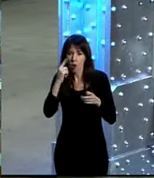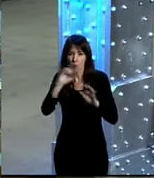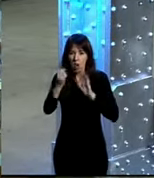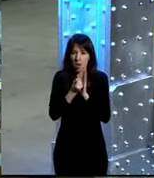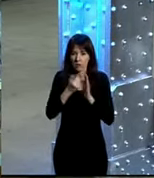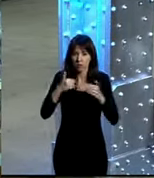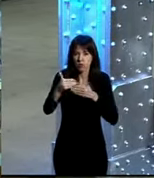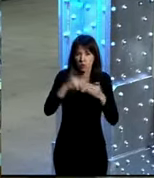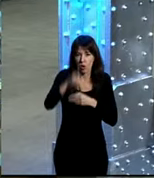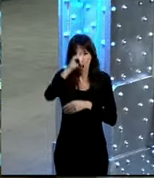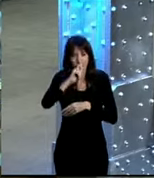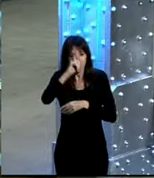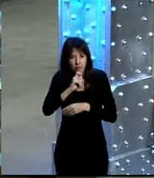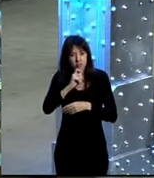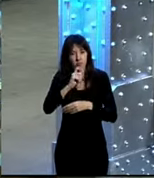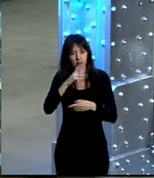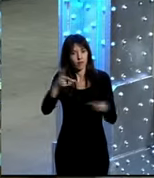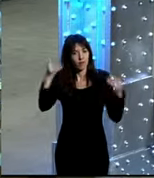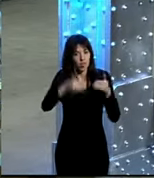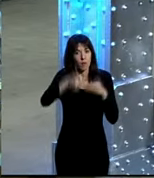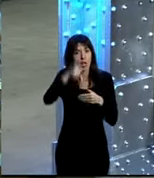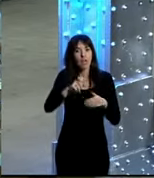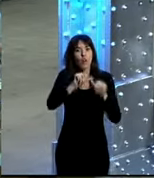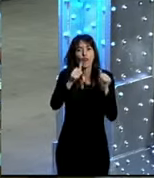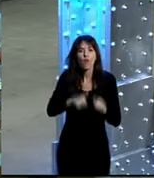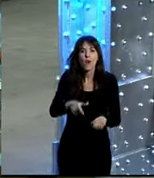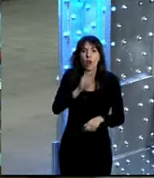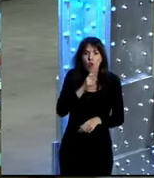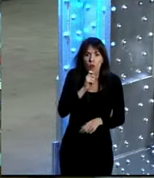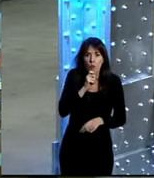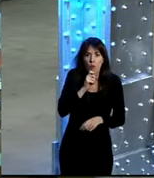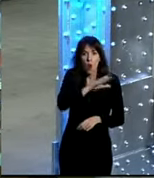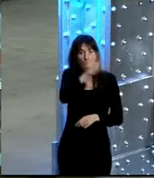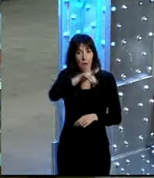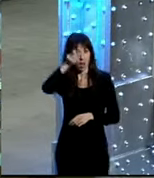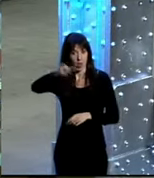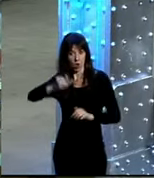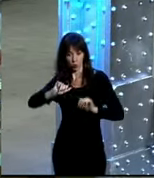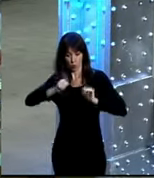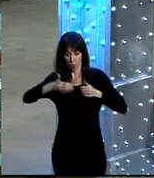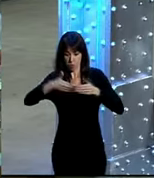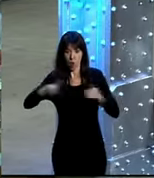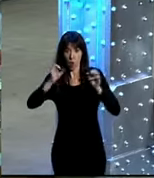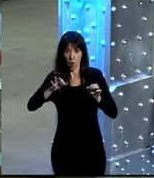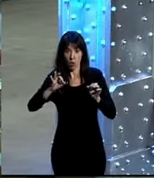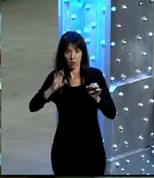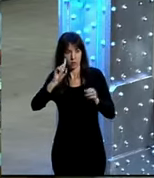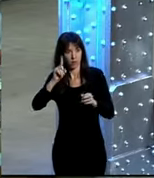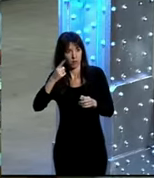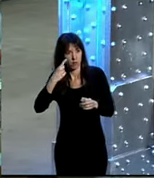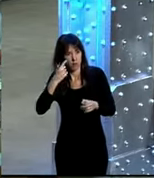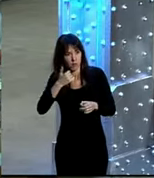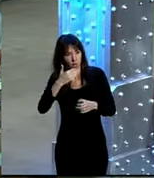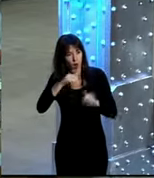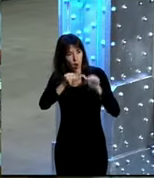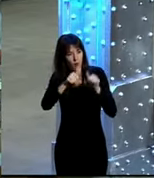to give something to the future generations. And I'm actually going to focus on the media and the medium. It seems